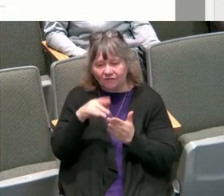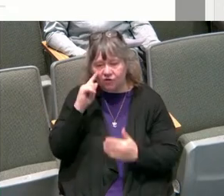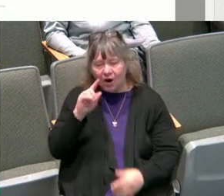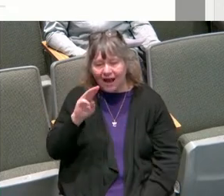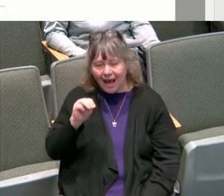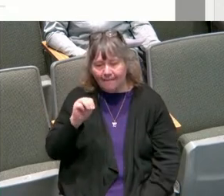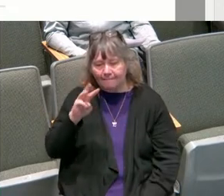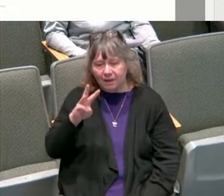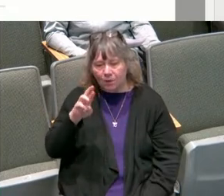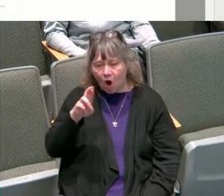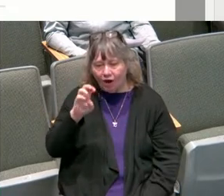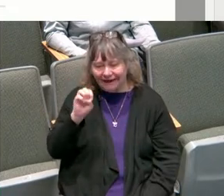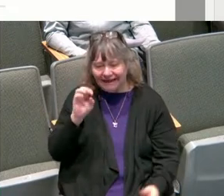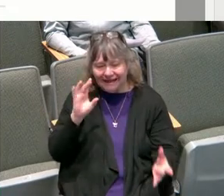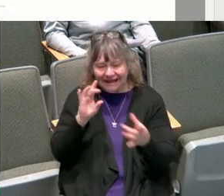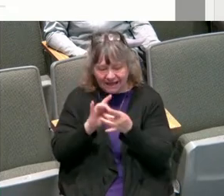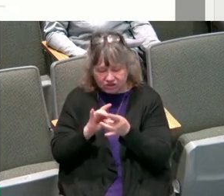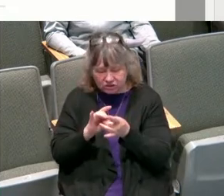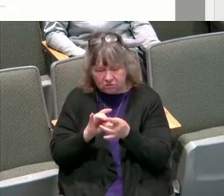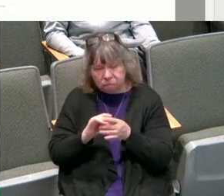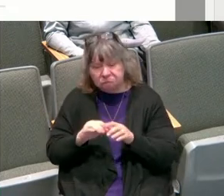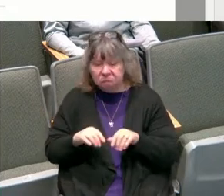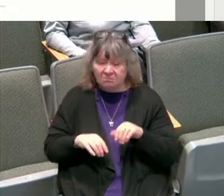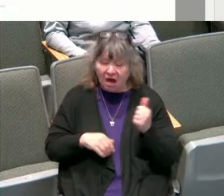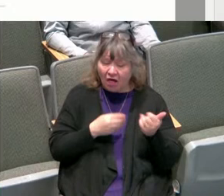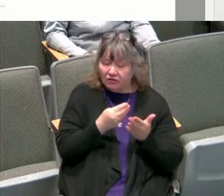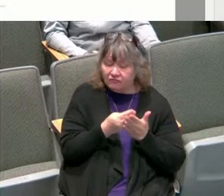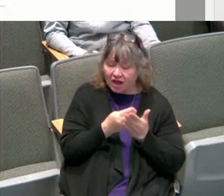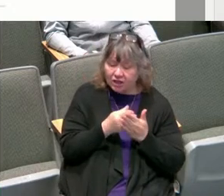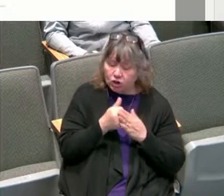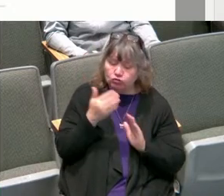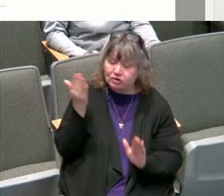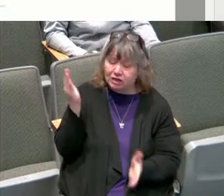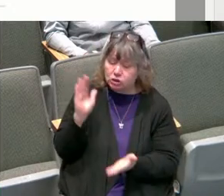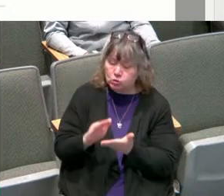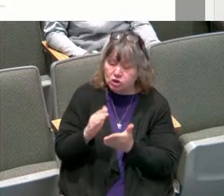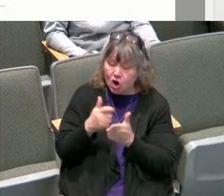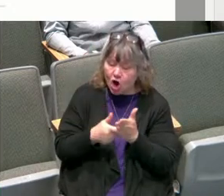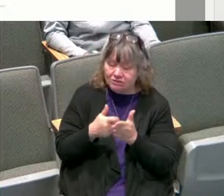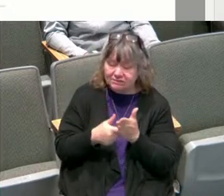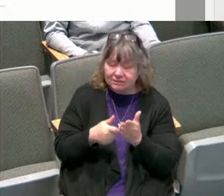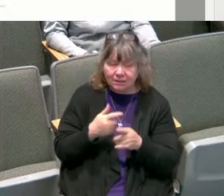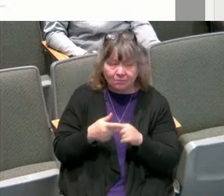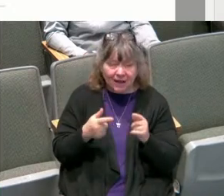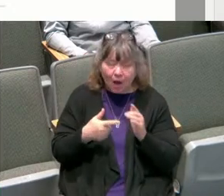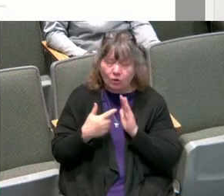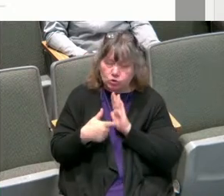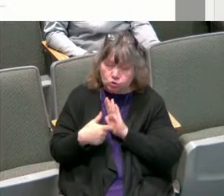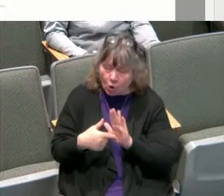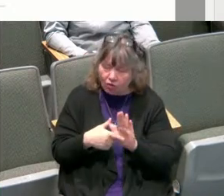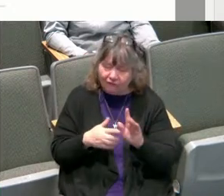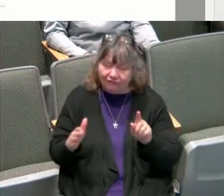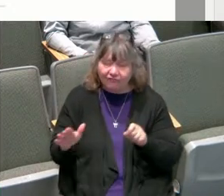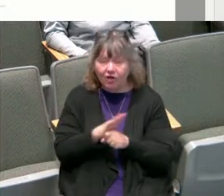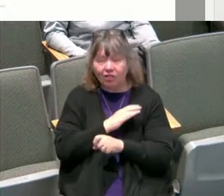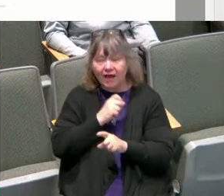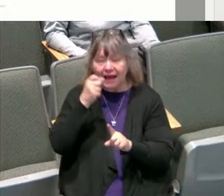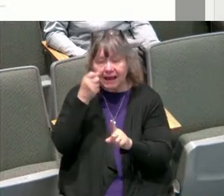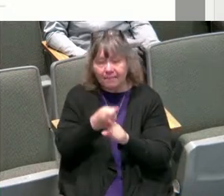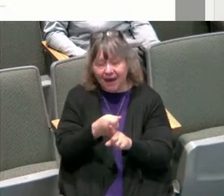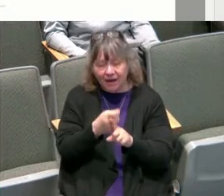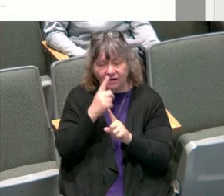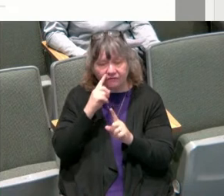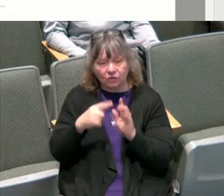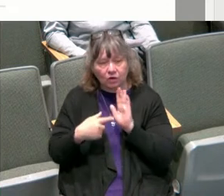connection Grant or other available funding could reduce this burden on water system customers but I'm showing the full impact here for informational purposes